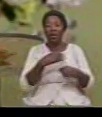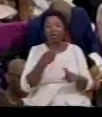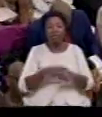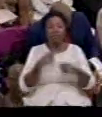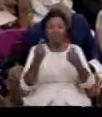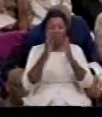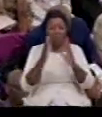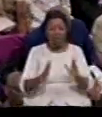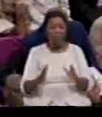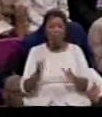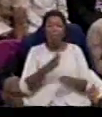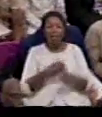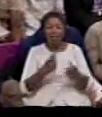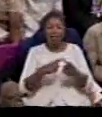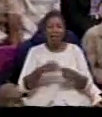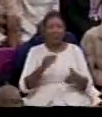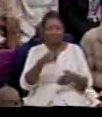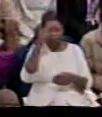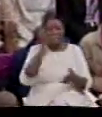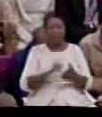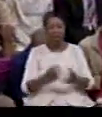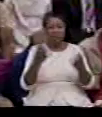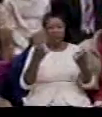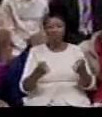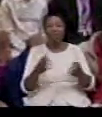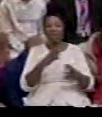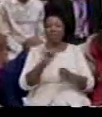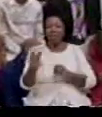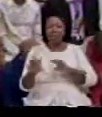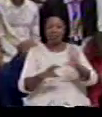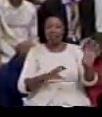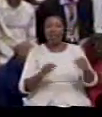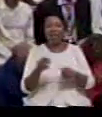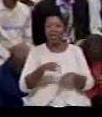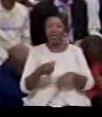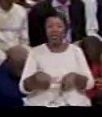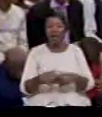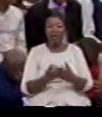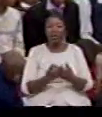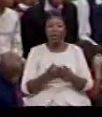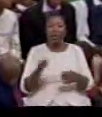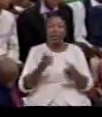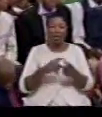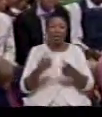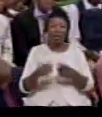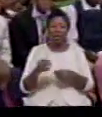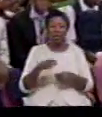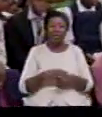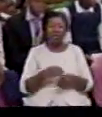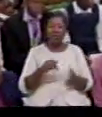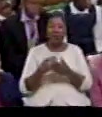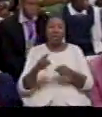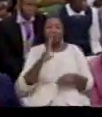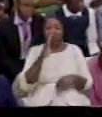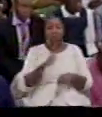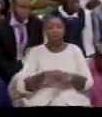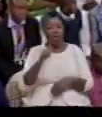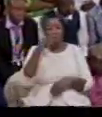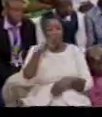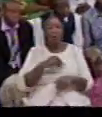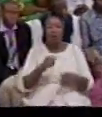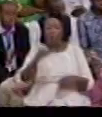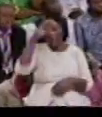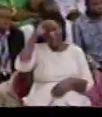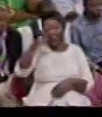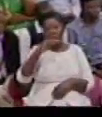the normal menstrual flow in women, intercourse between a man and a woman, or unusual flow of blood